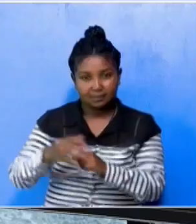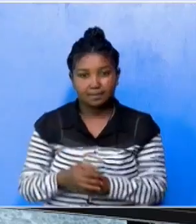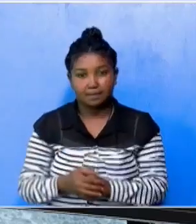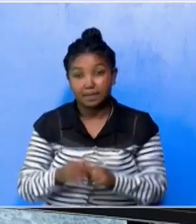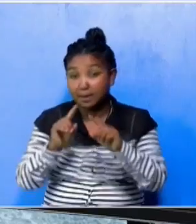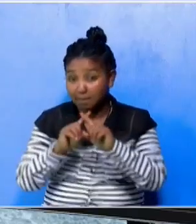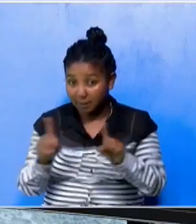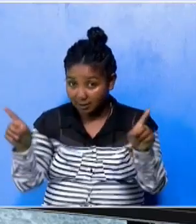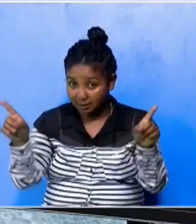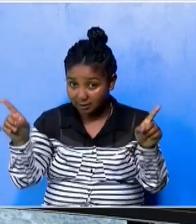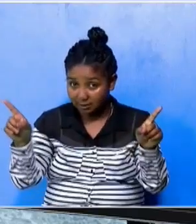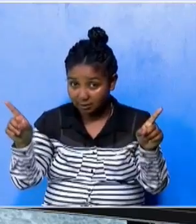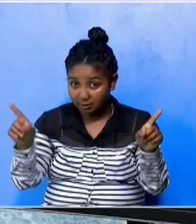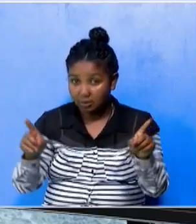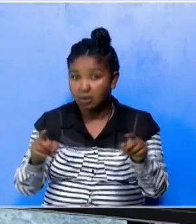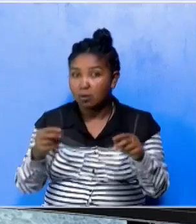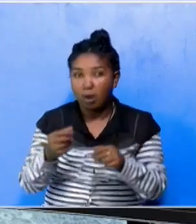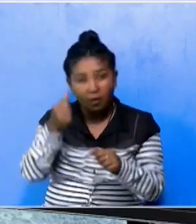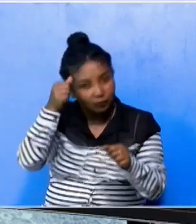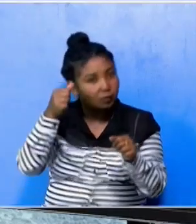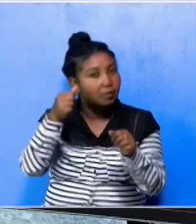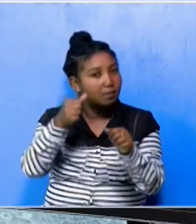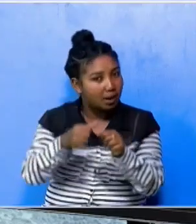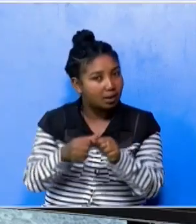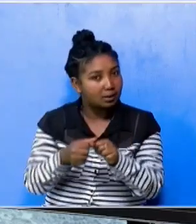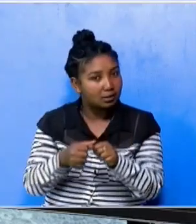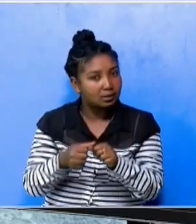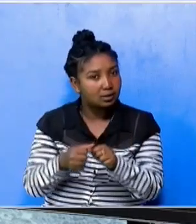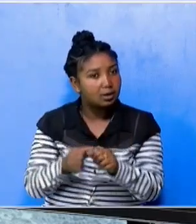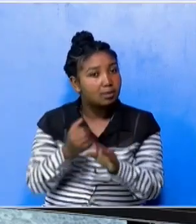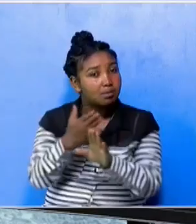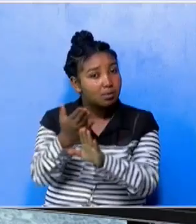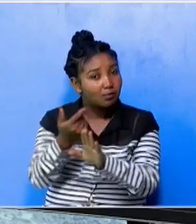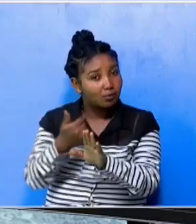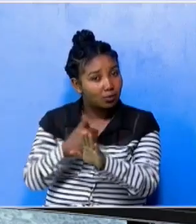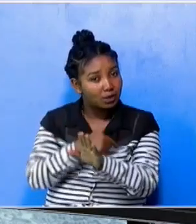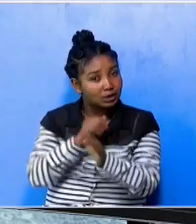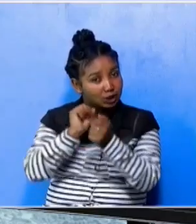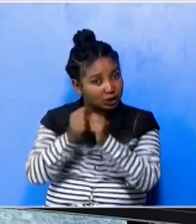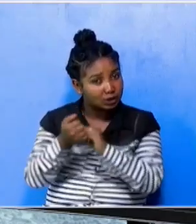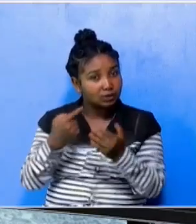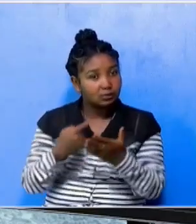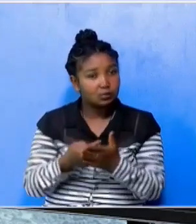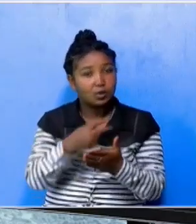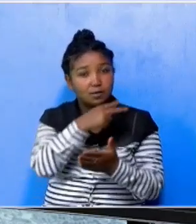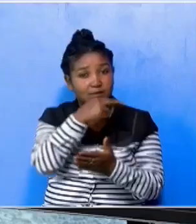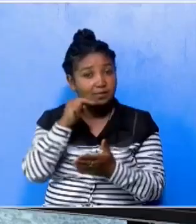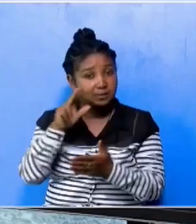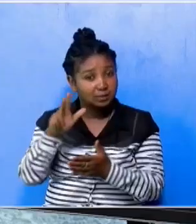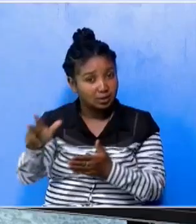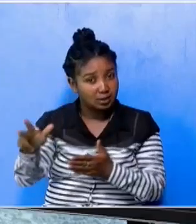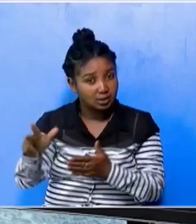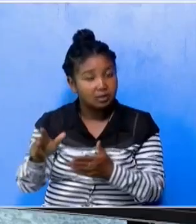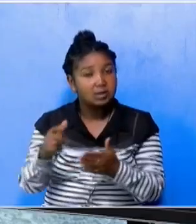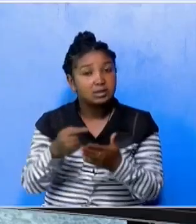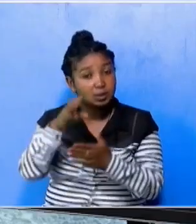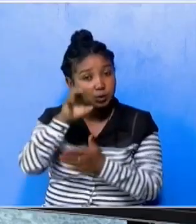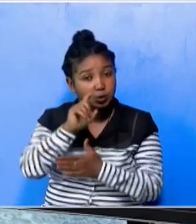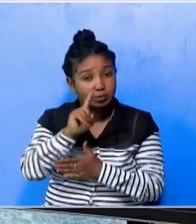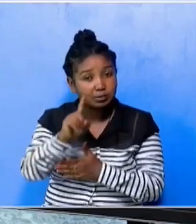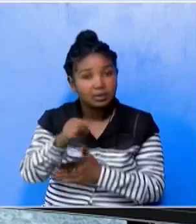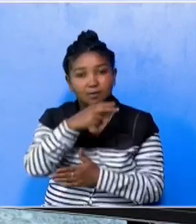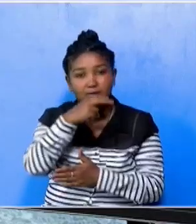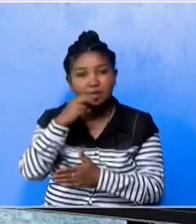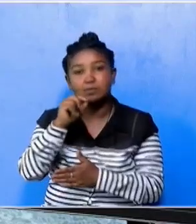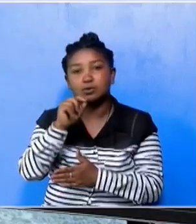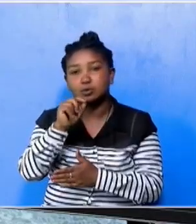But we have to remind that before we change this one into verbiary, there should be verb